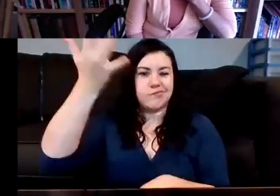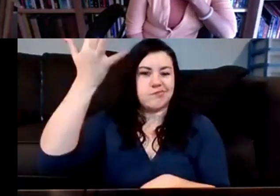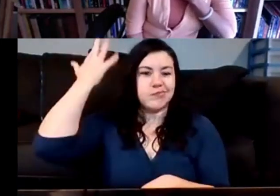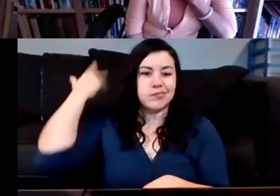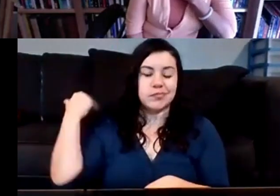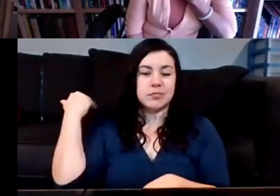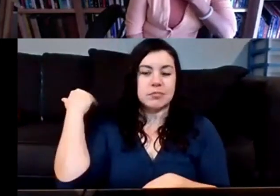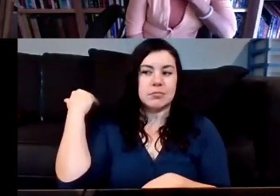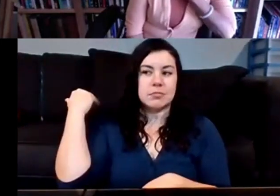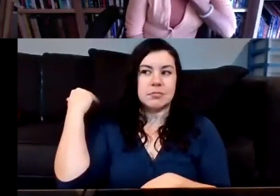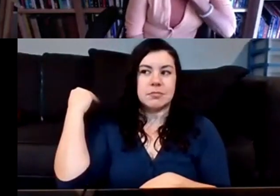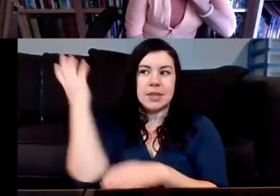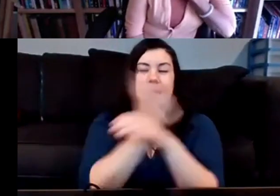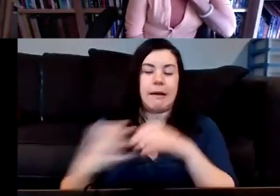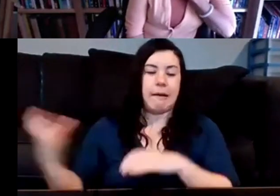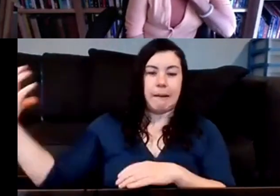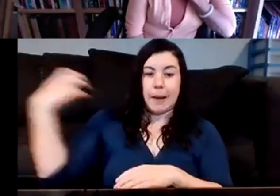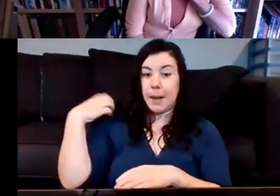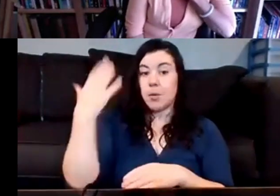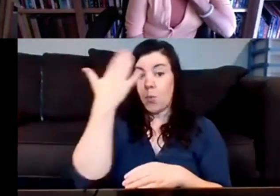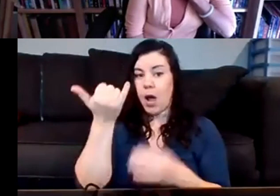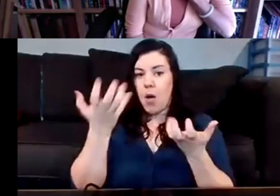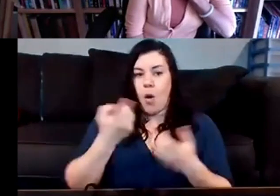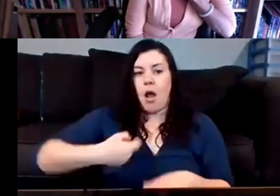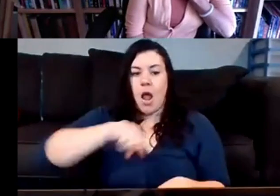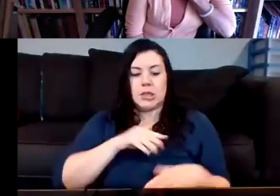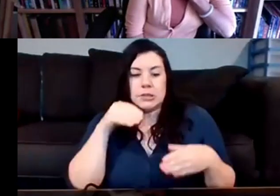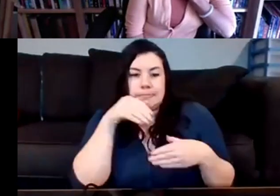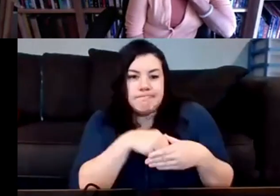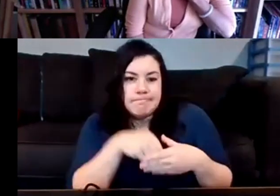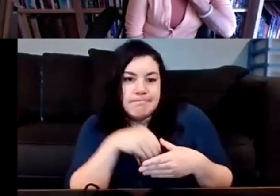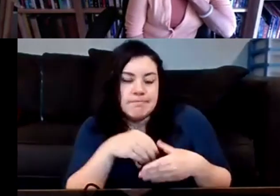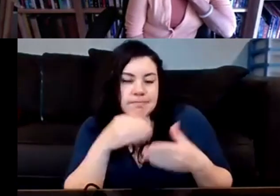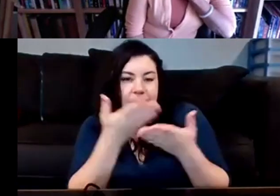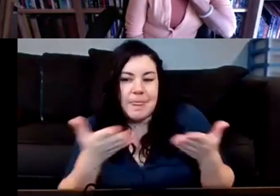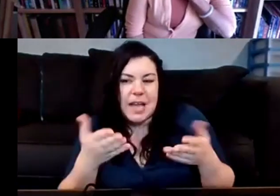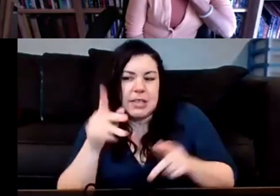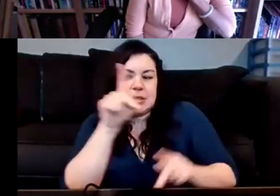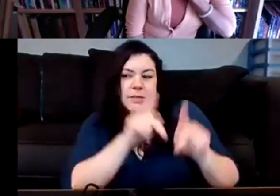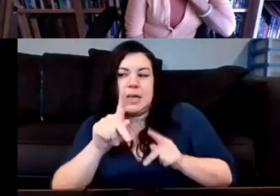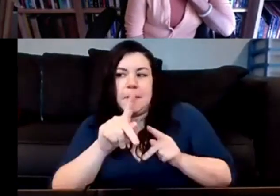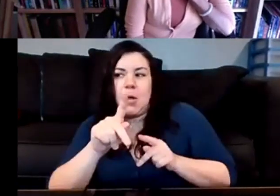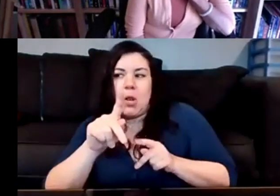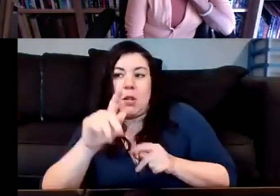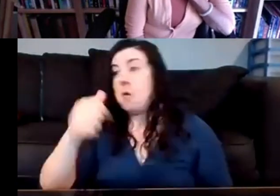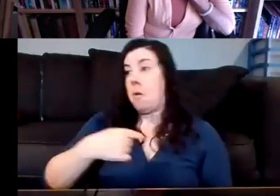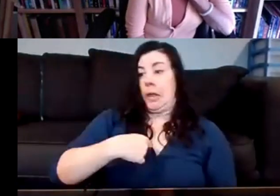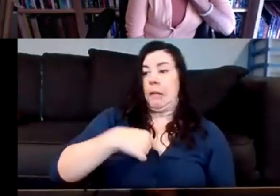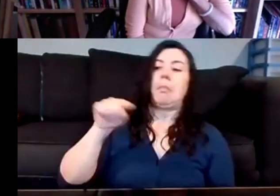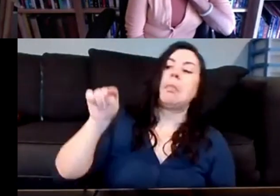us invest in things and people who are not us. And it was a way